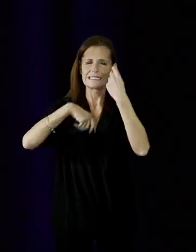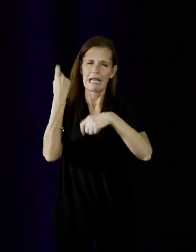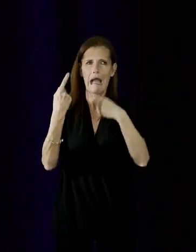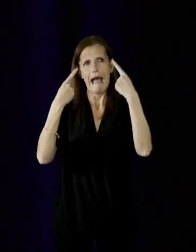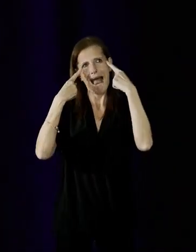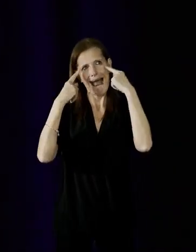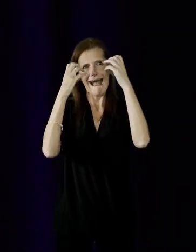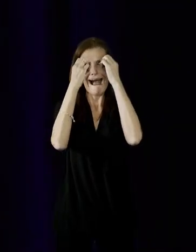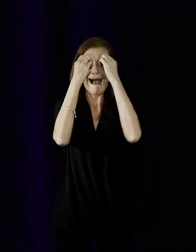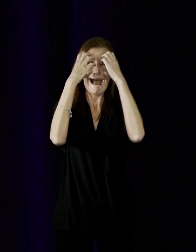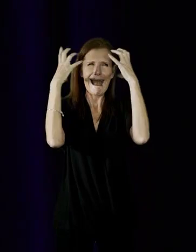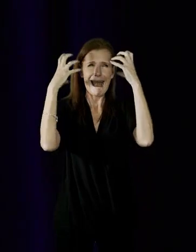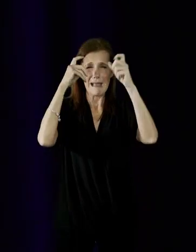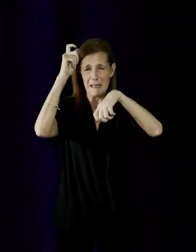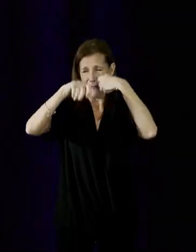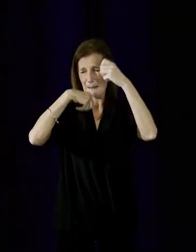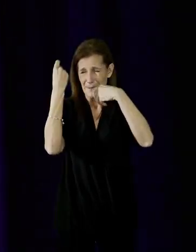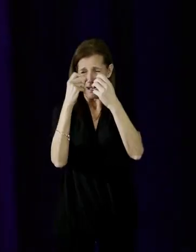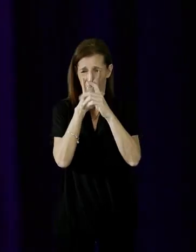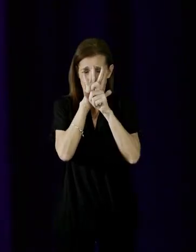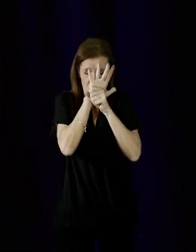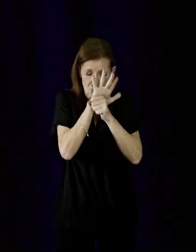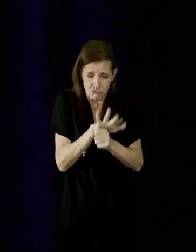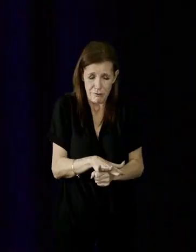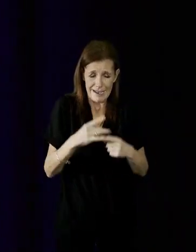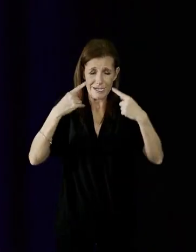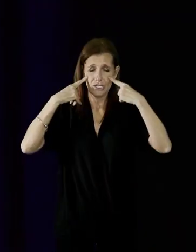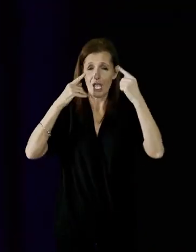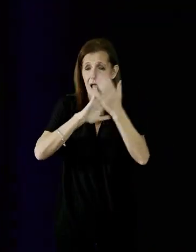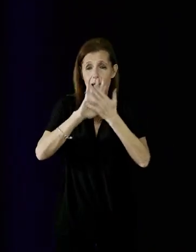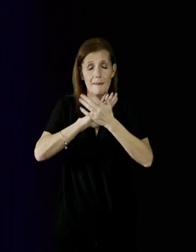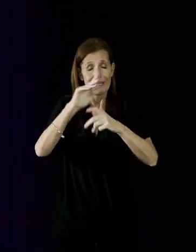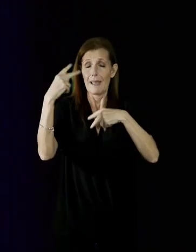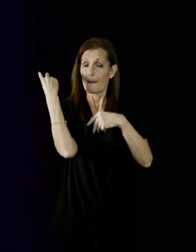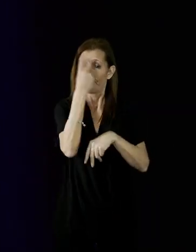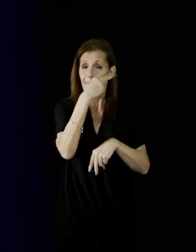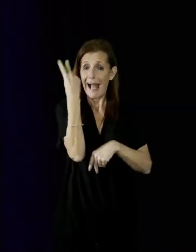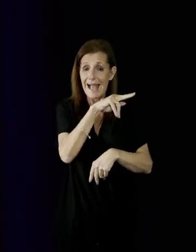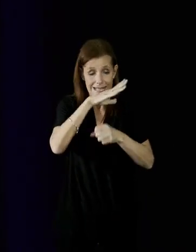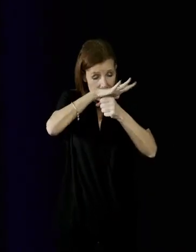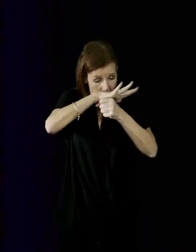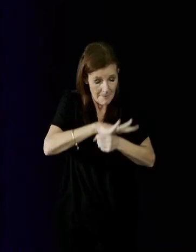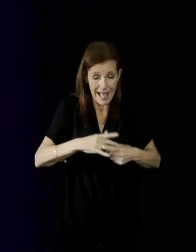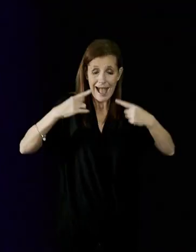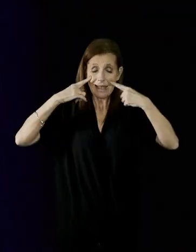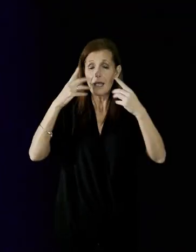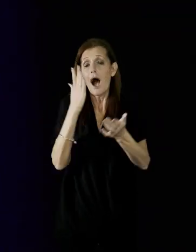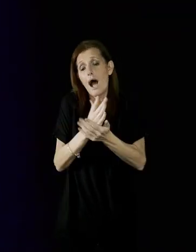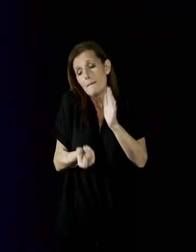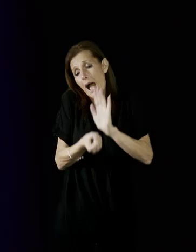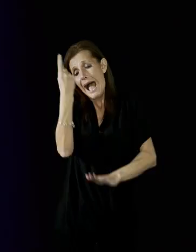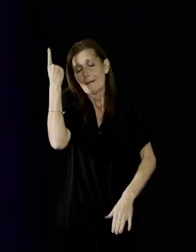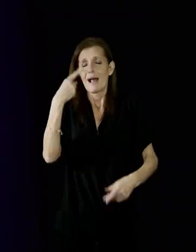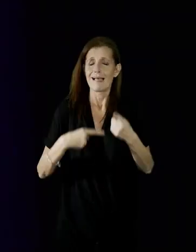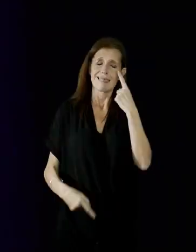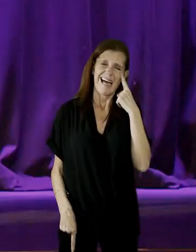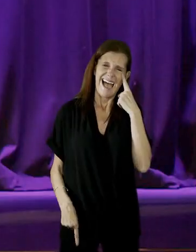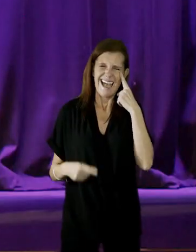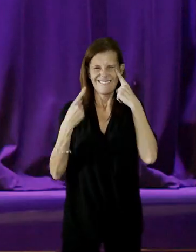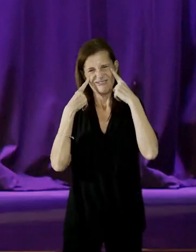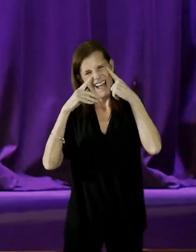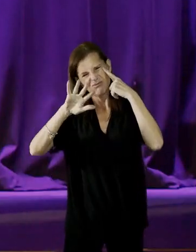becomes glaucoma, which too much pressure on the optic nerve means that you go blind, and if you put too much pressure on the optic nerve, that's what happens. So that's what happened to my left eye, and the right one's a bit